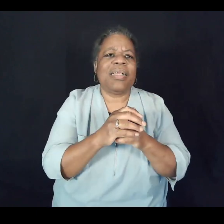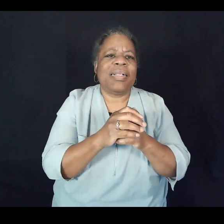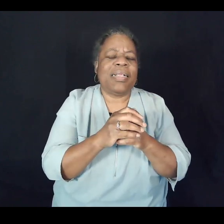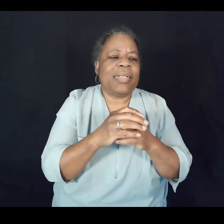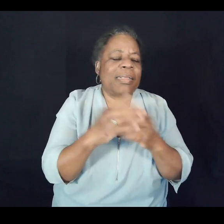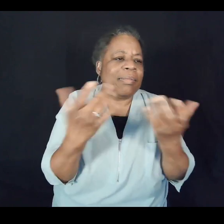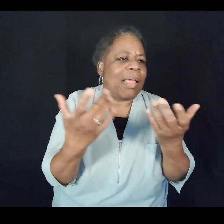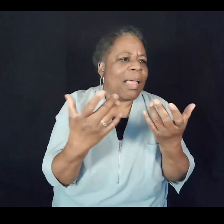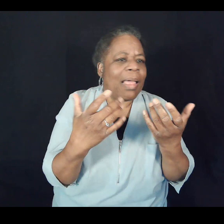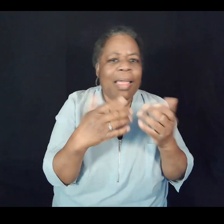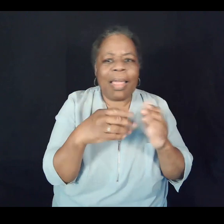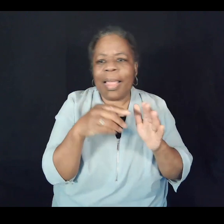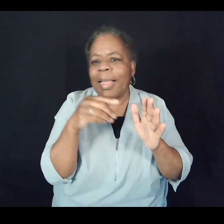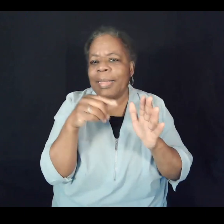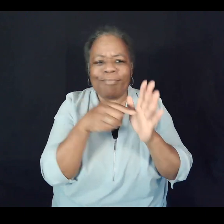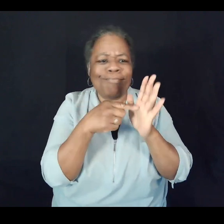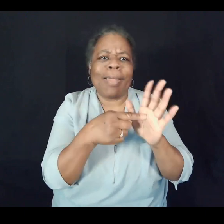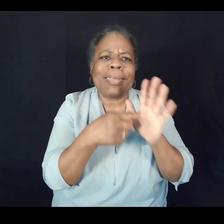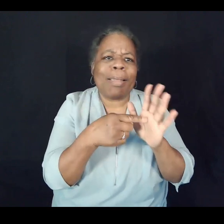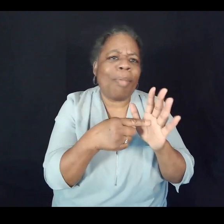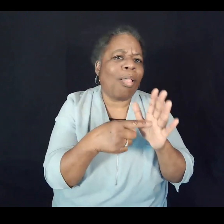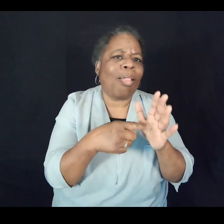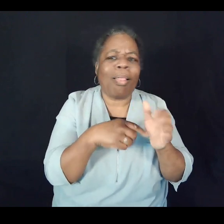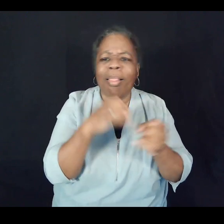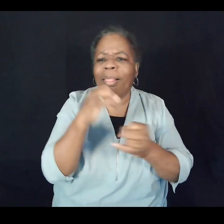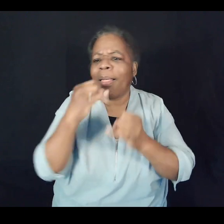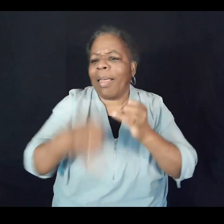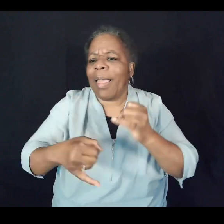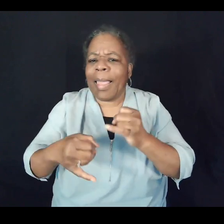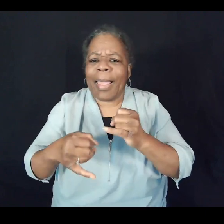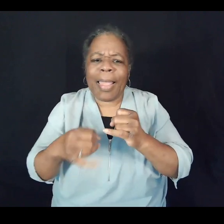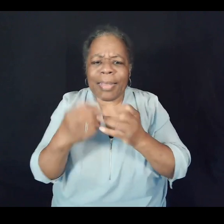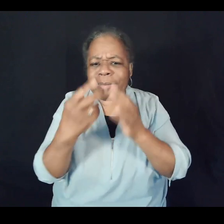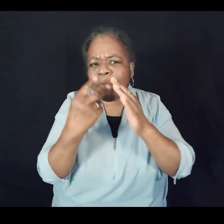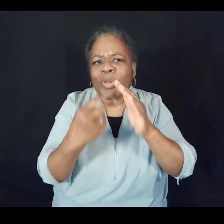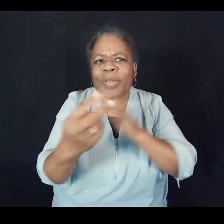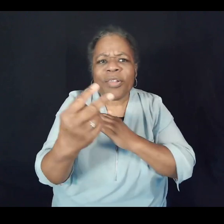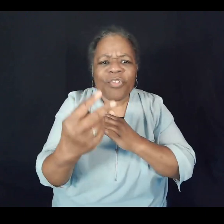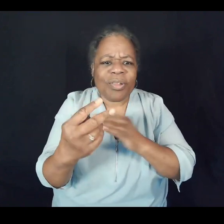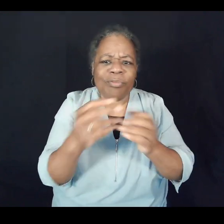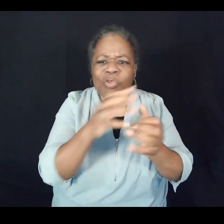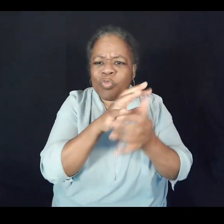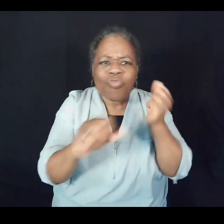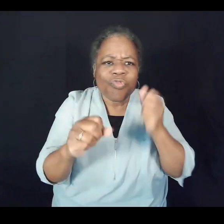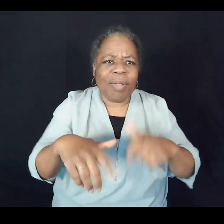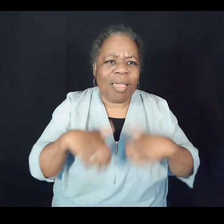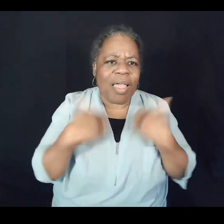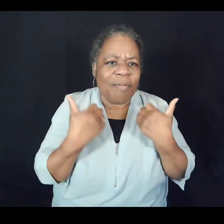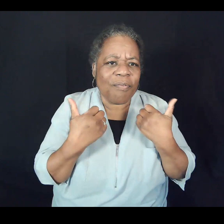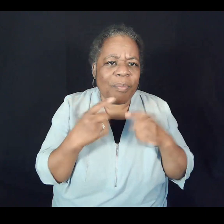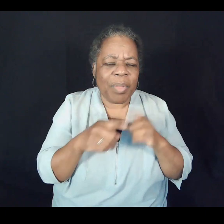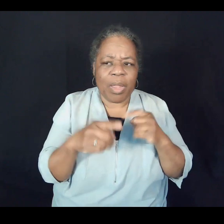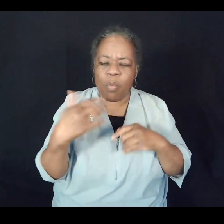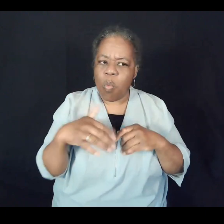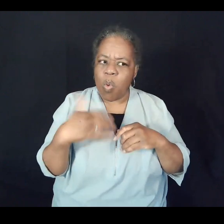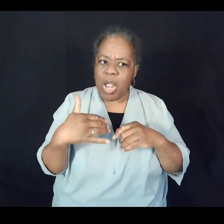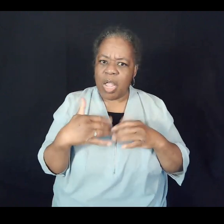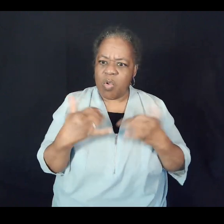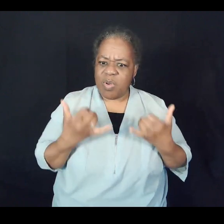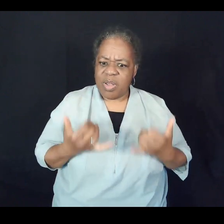and various end time predictions that would destroy life as we know it. But man, this is some pretty next level